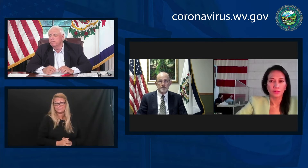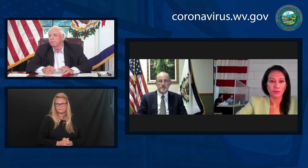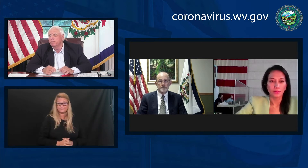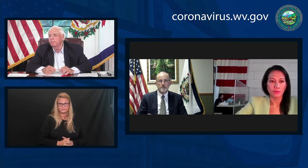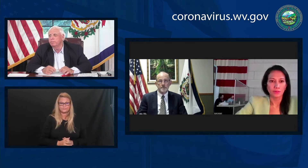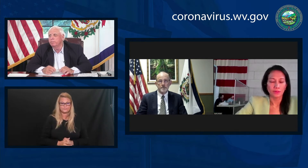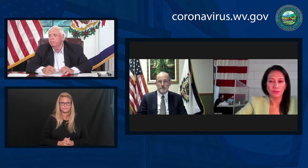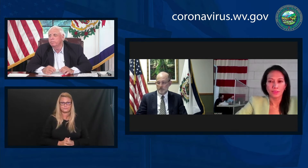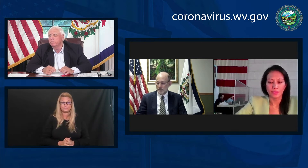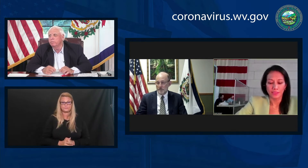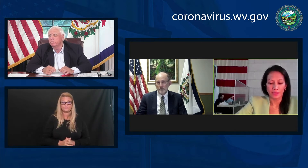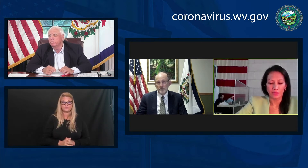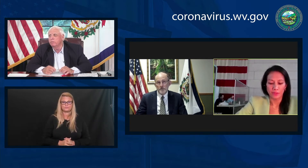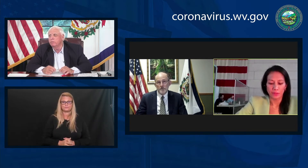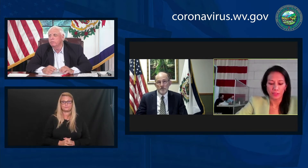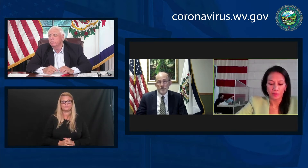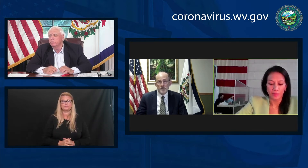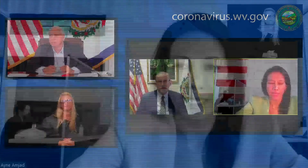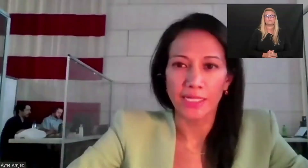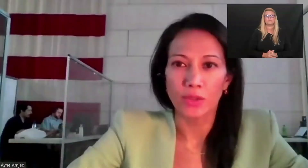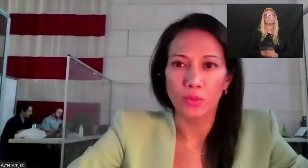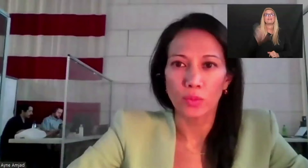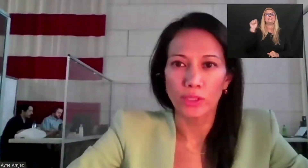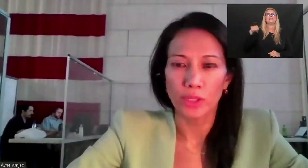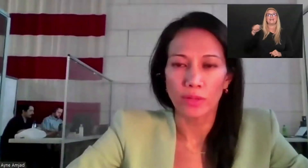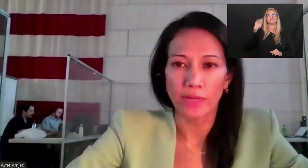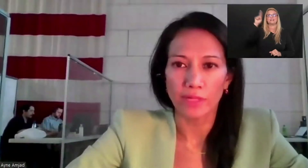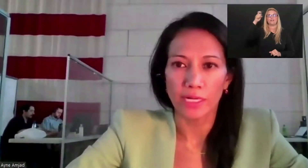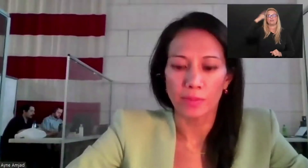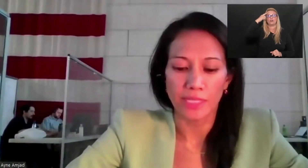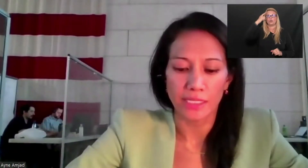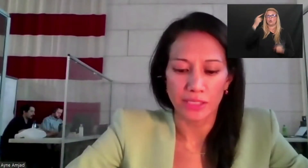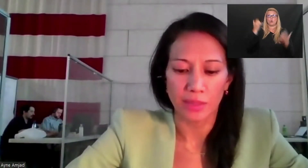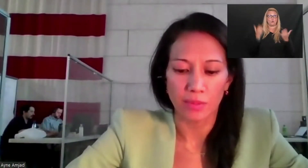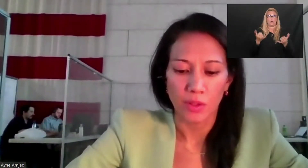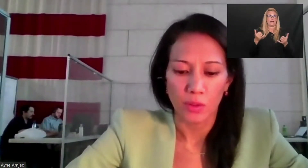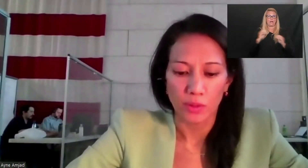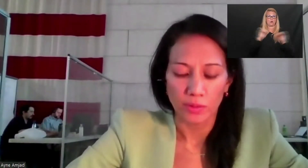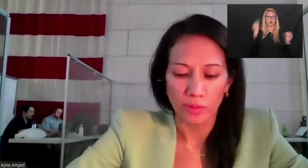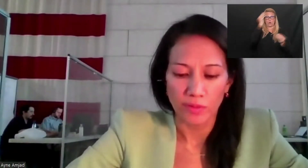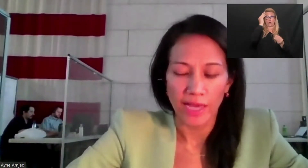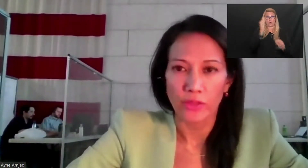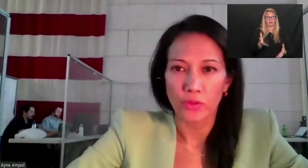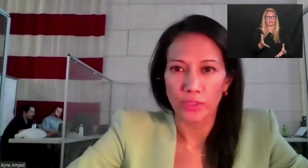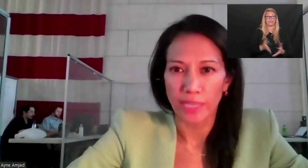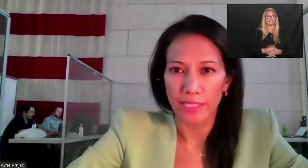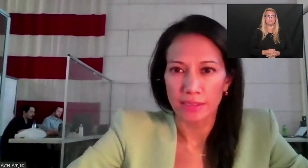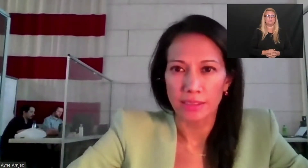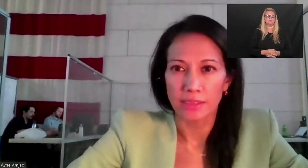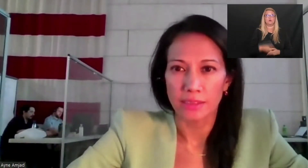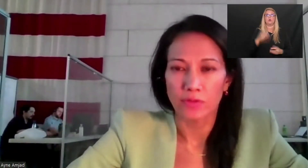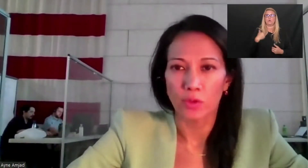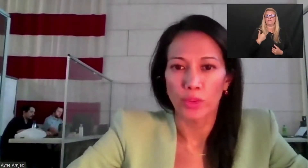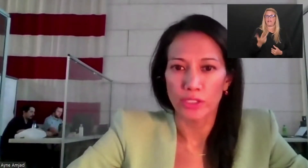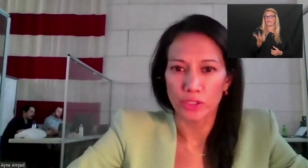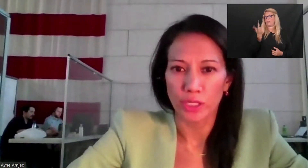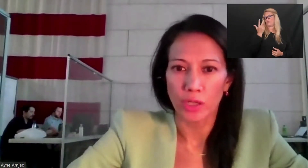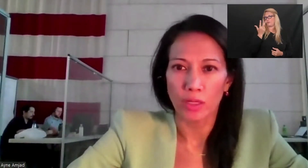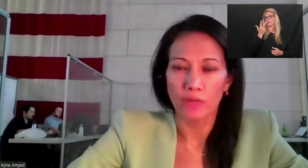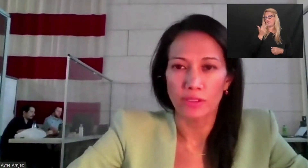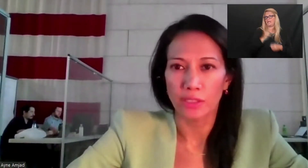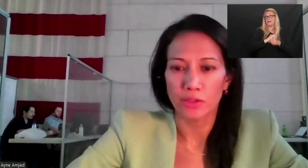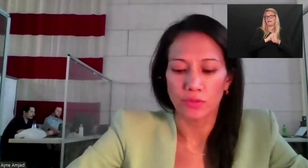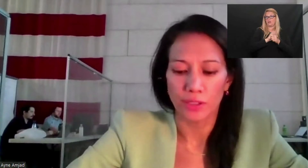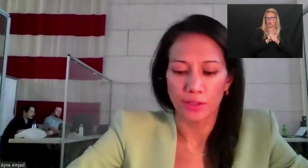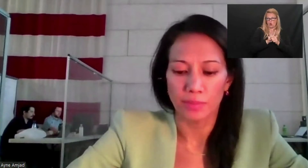there? Yes, Governor. Annie, we don't have any updates. We've had 3 cases several weeks ago